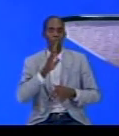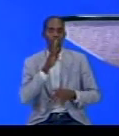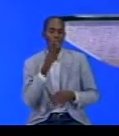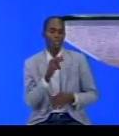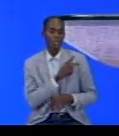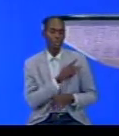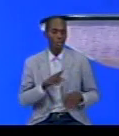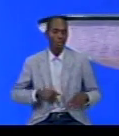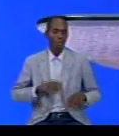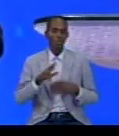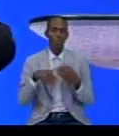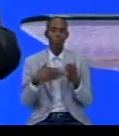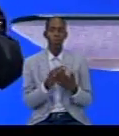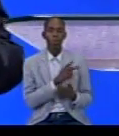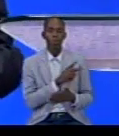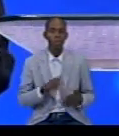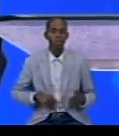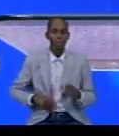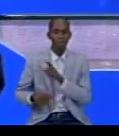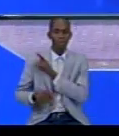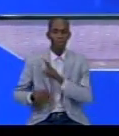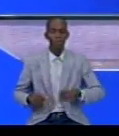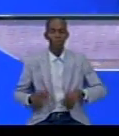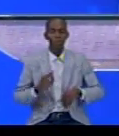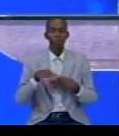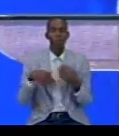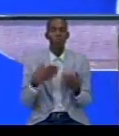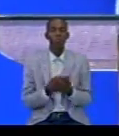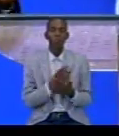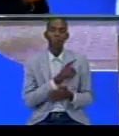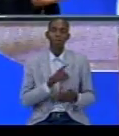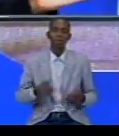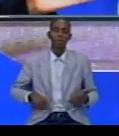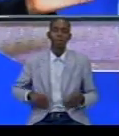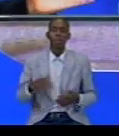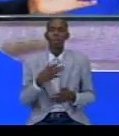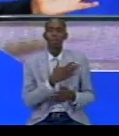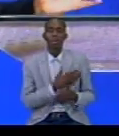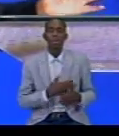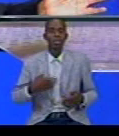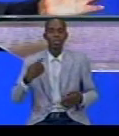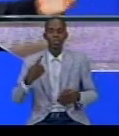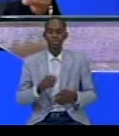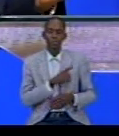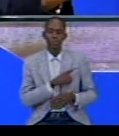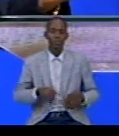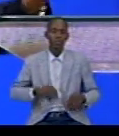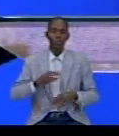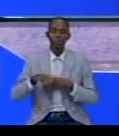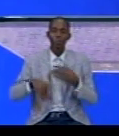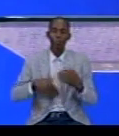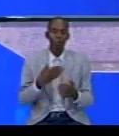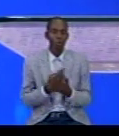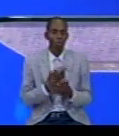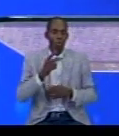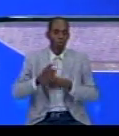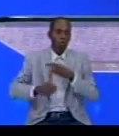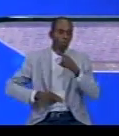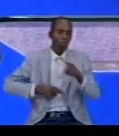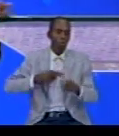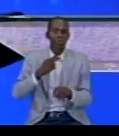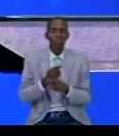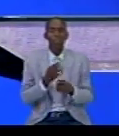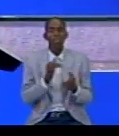the King and the Lord of Lords and the King of the whole universe. That's the dream, and that's how it spanned such a